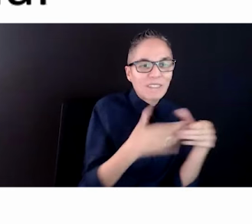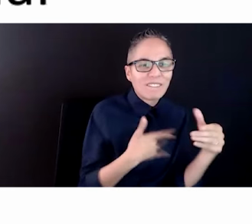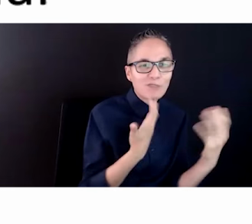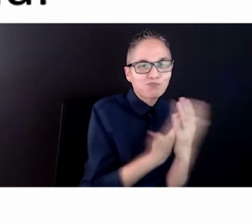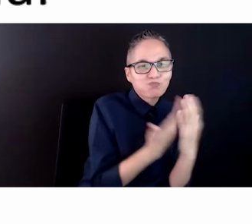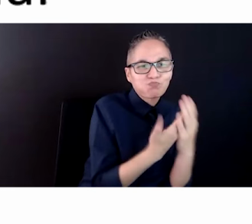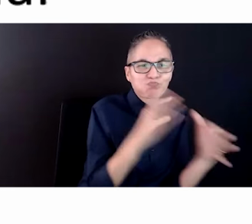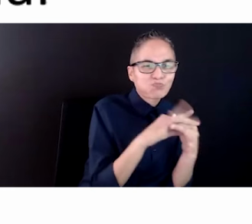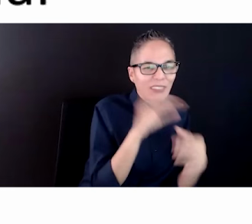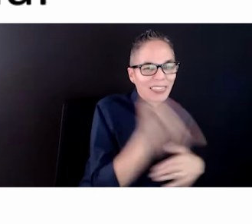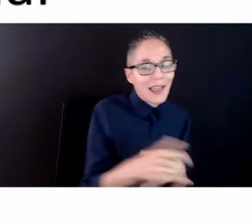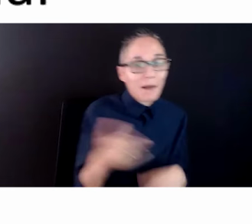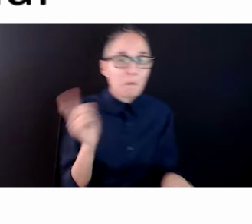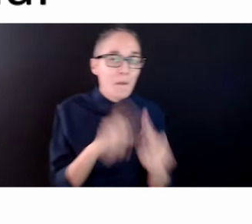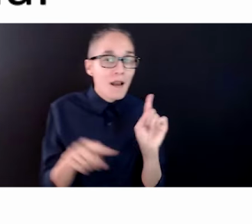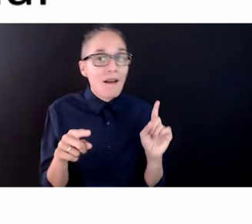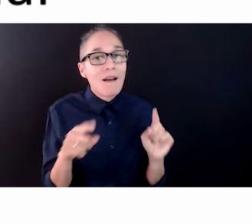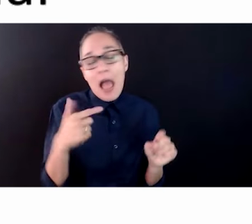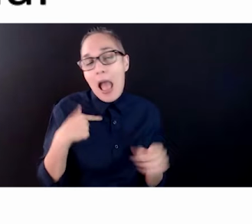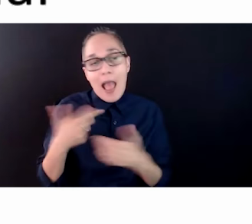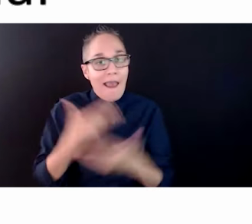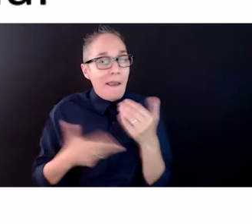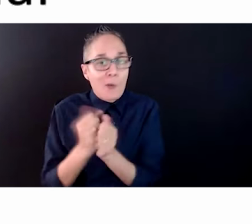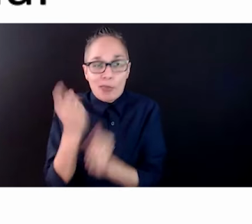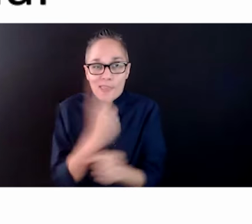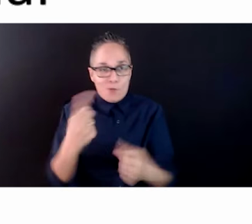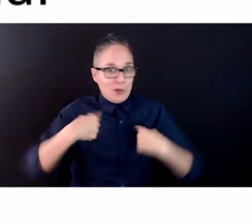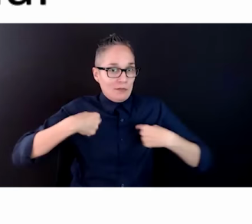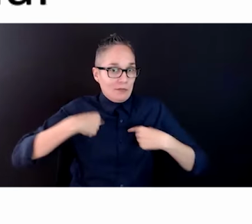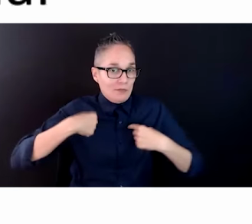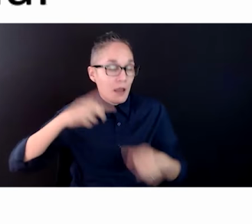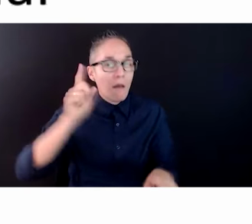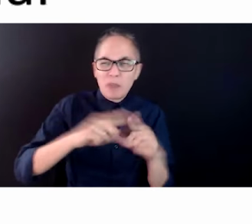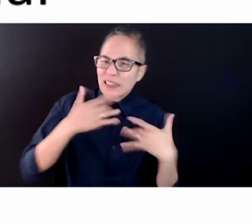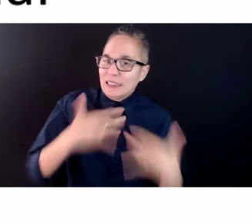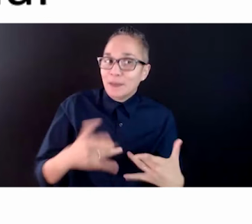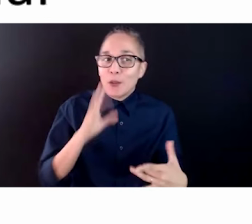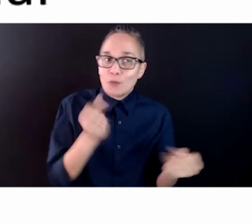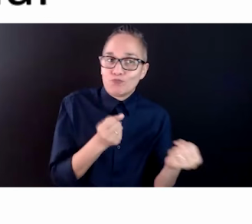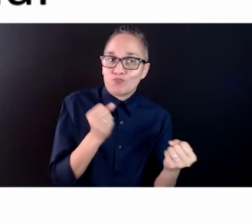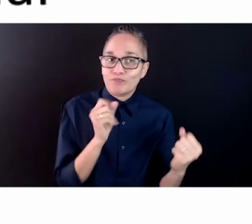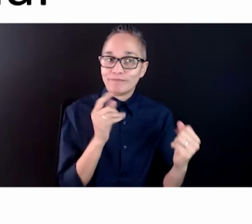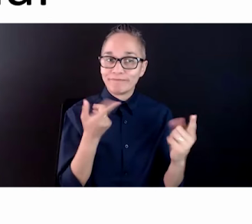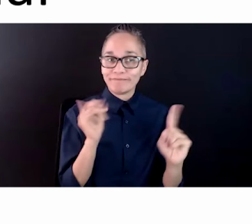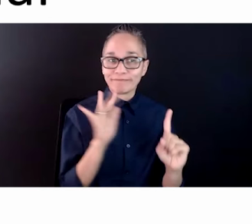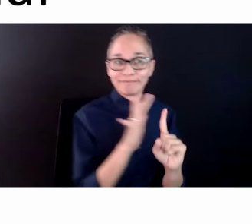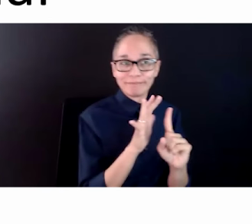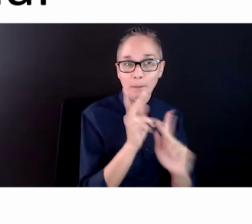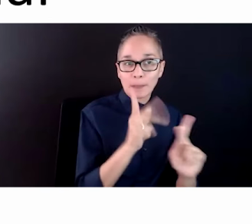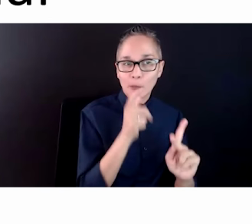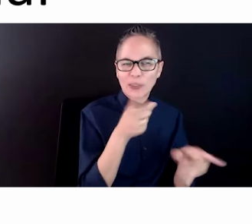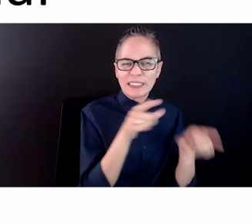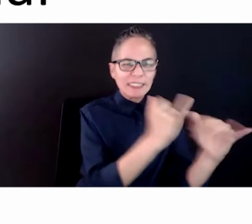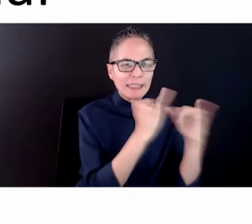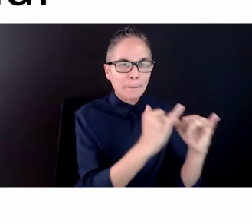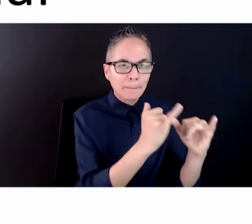hang out with Paul too, but when he lets me. But, we tend to hang out with people in our own discipline. So, I mean, there's also